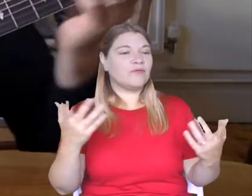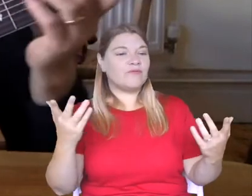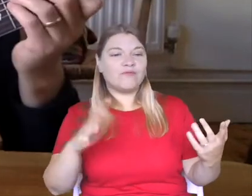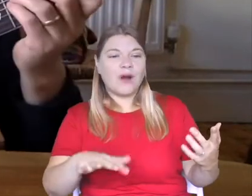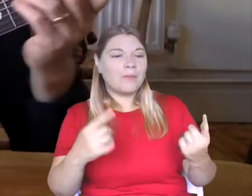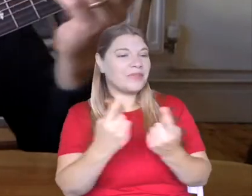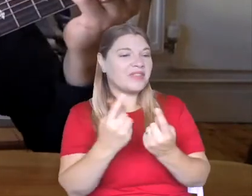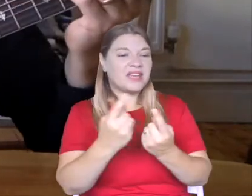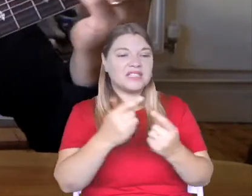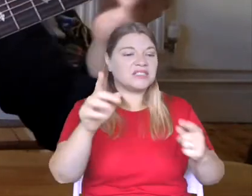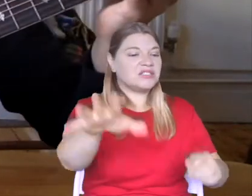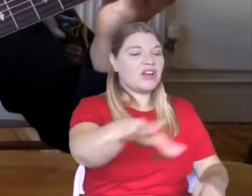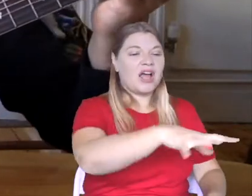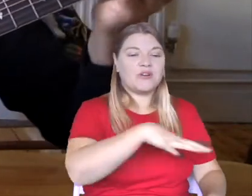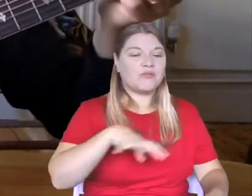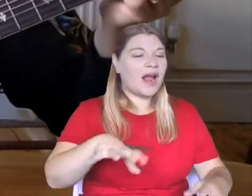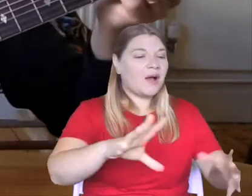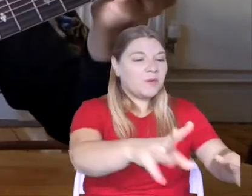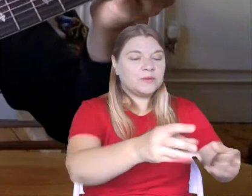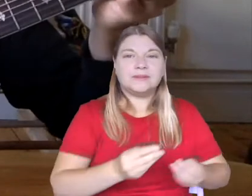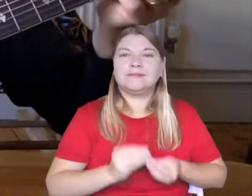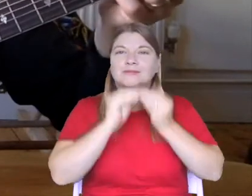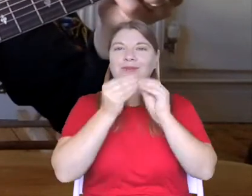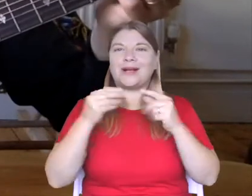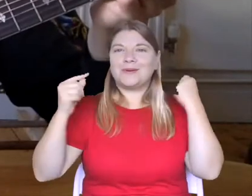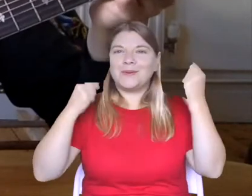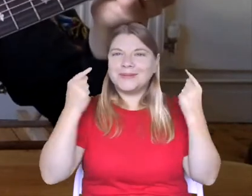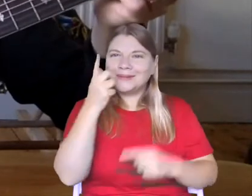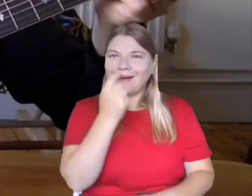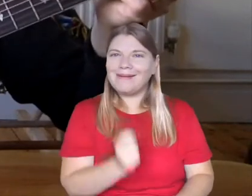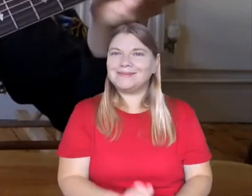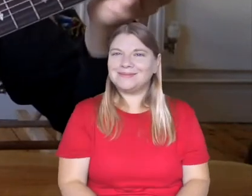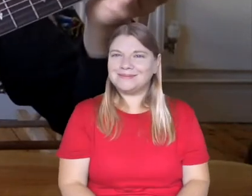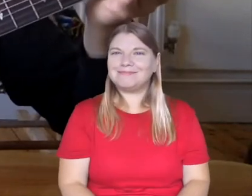we found lying around.